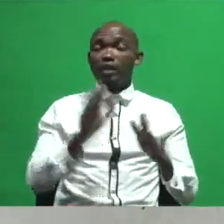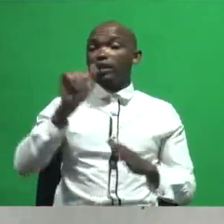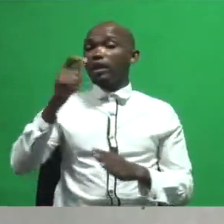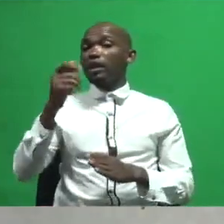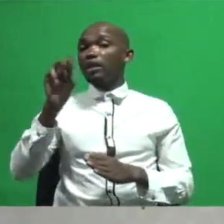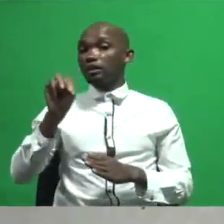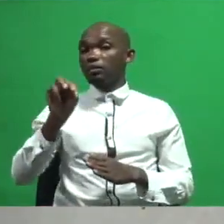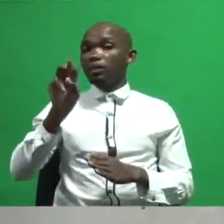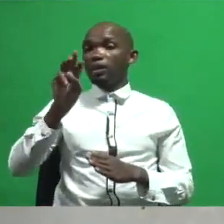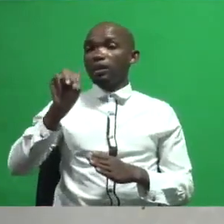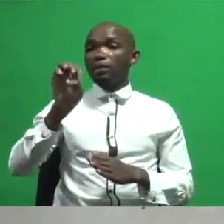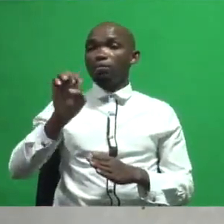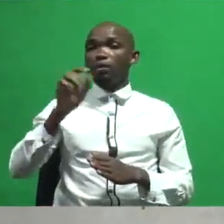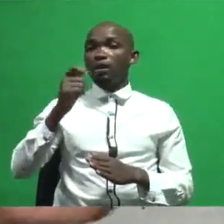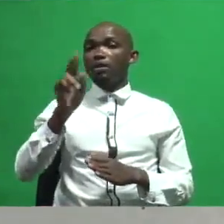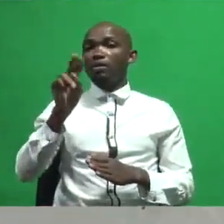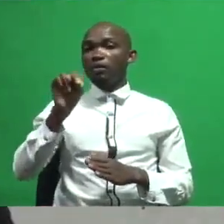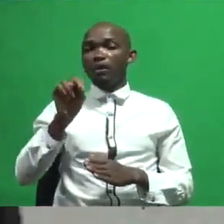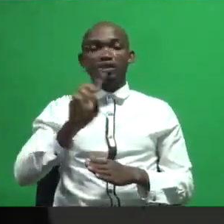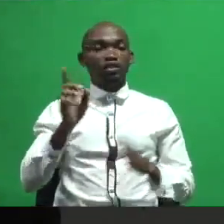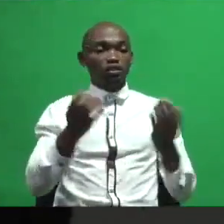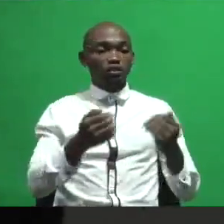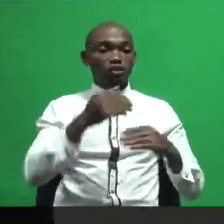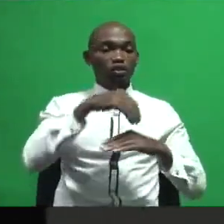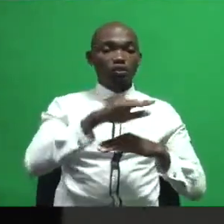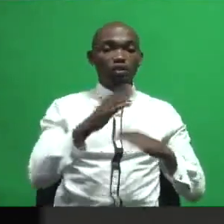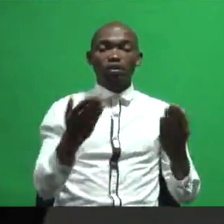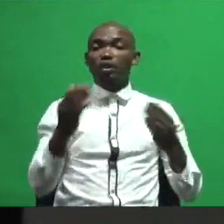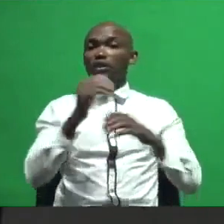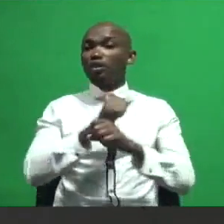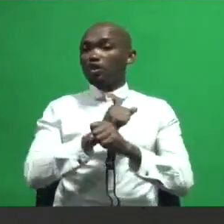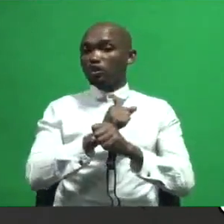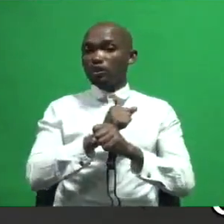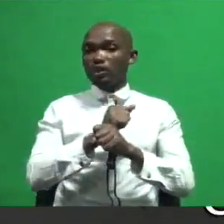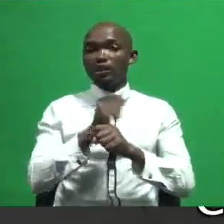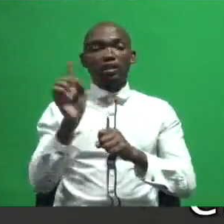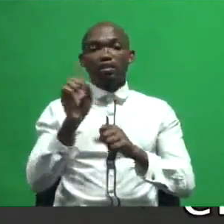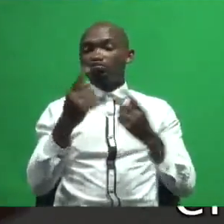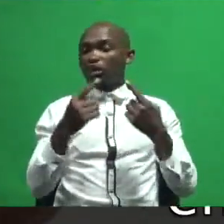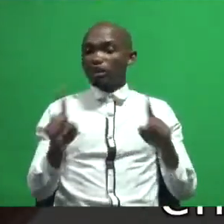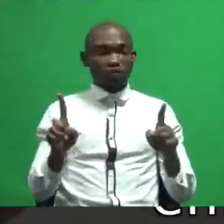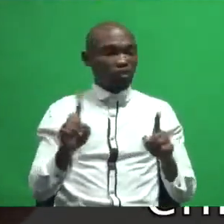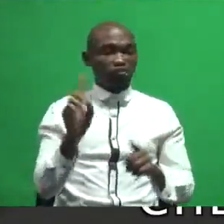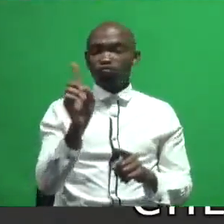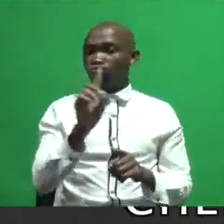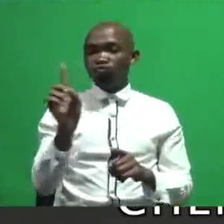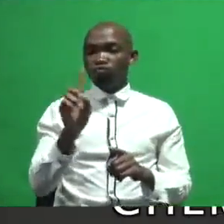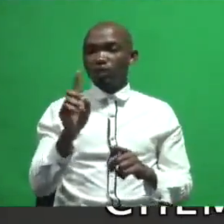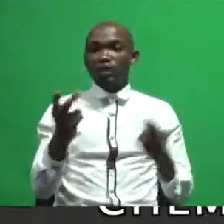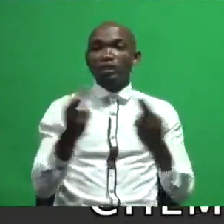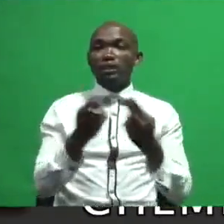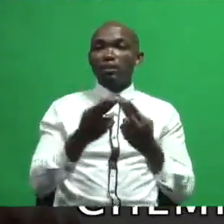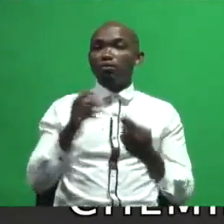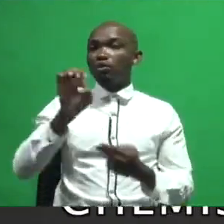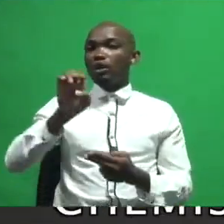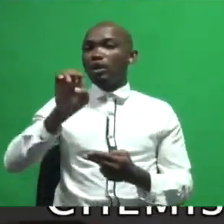the atoms in methane, you're not going to get the different structure. The same case